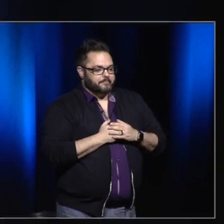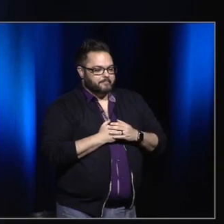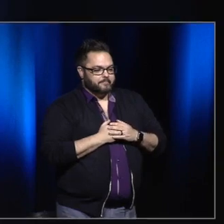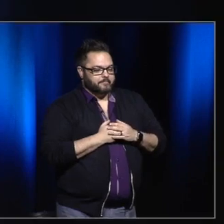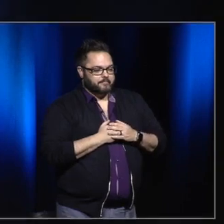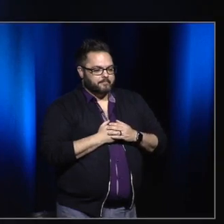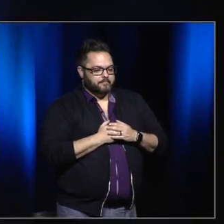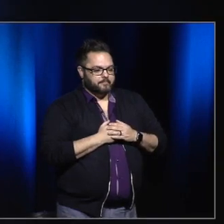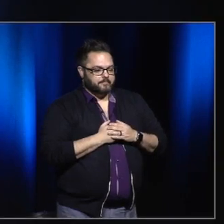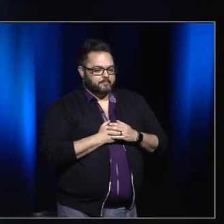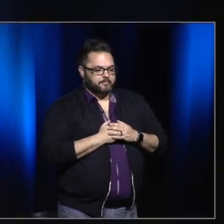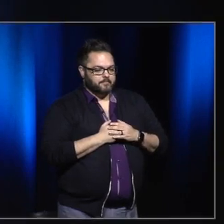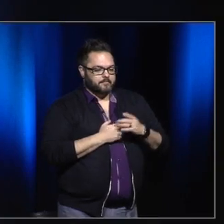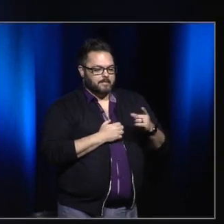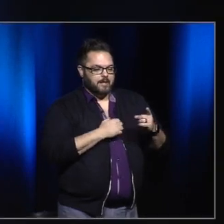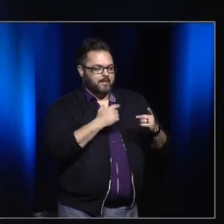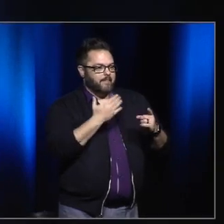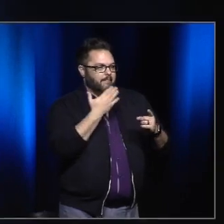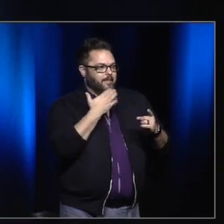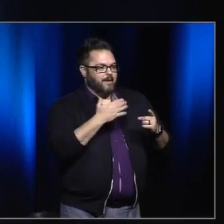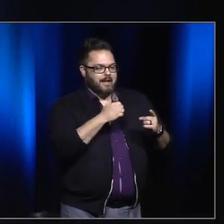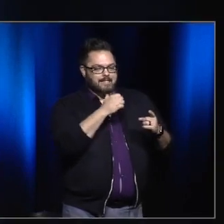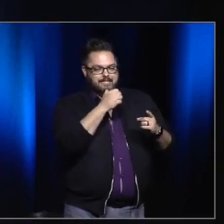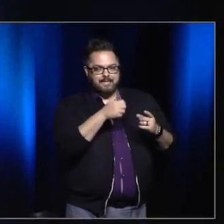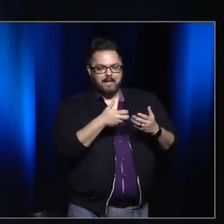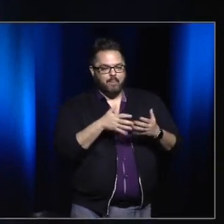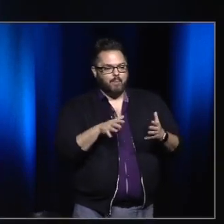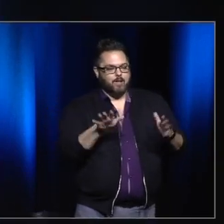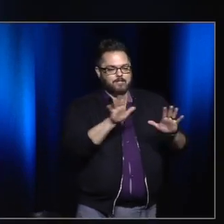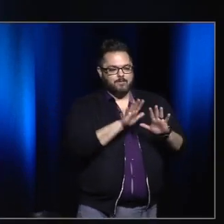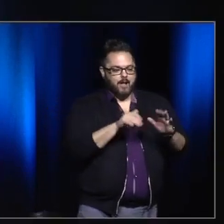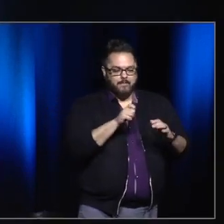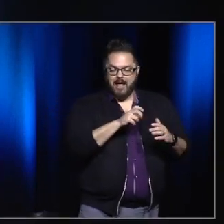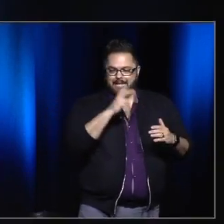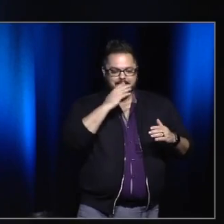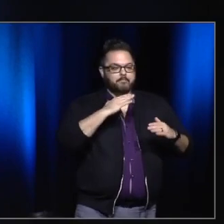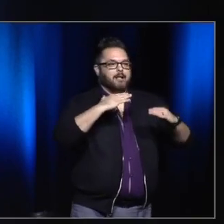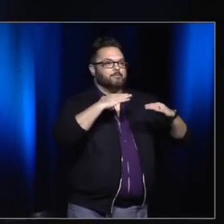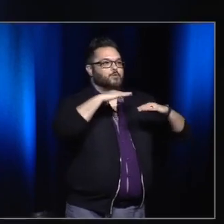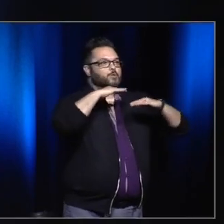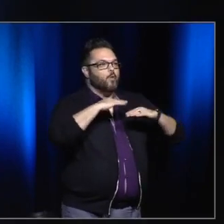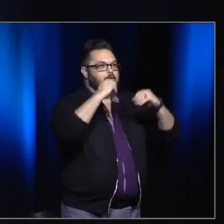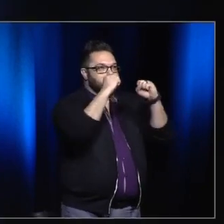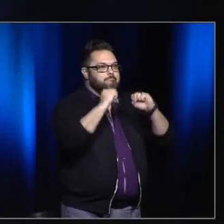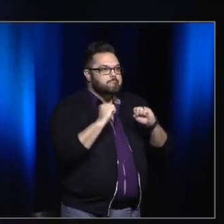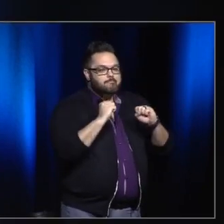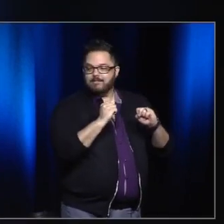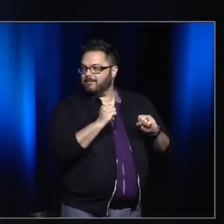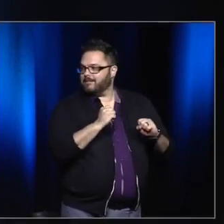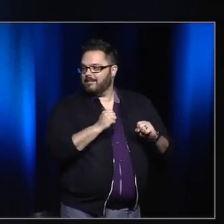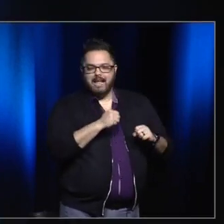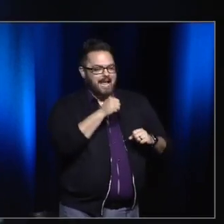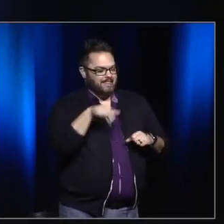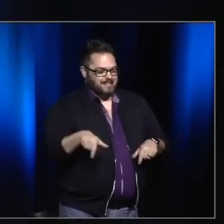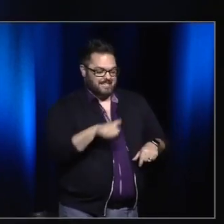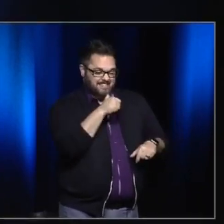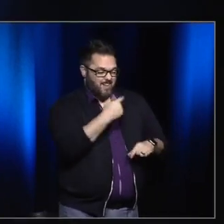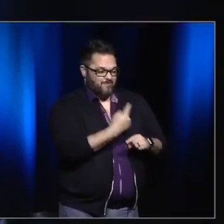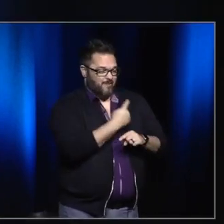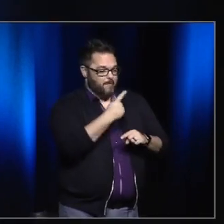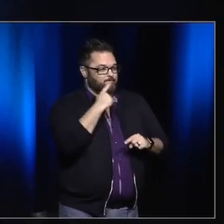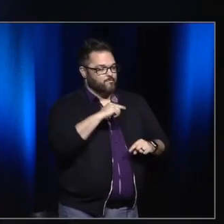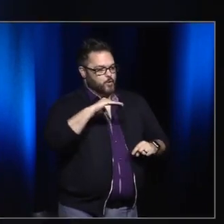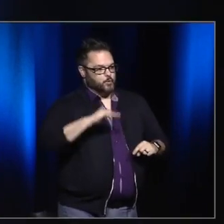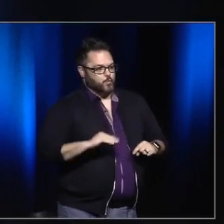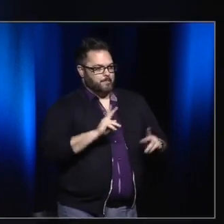And no, Bex, I didn't get a box so you could see me over the podium here. It's not built for shorties like me.